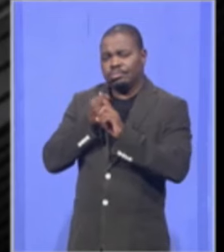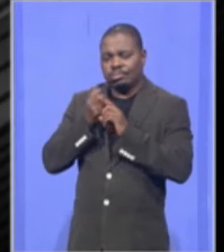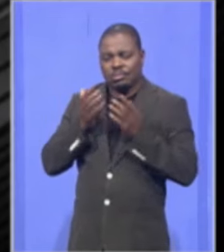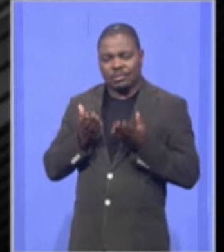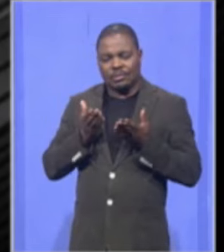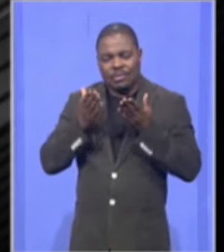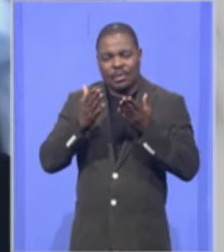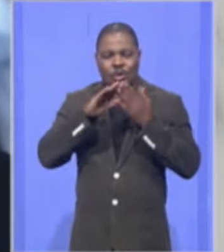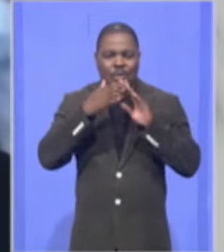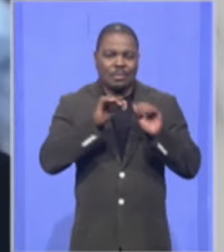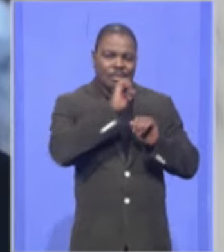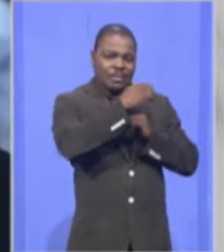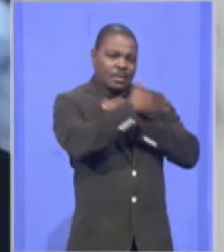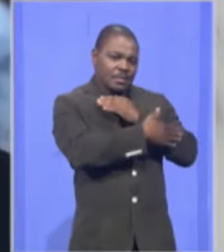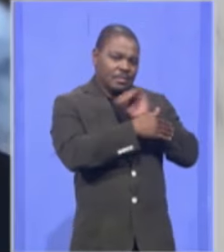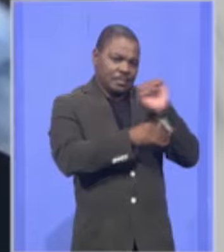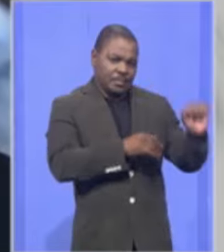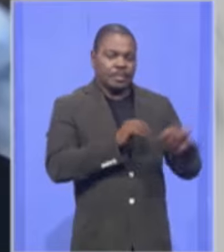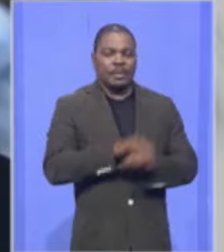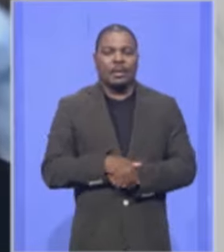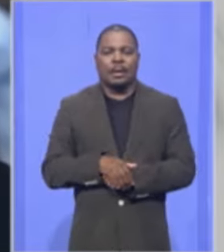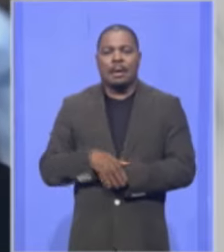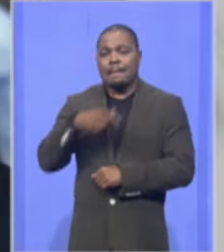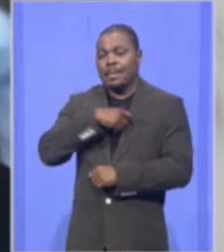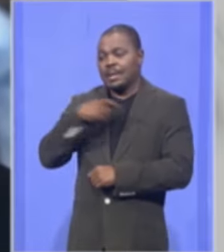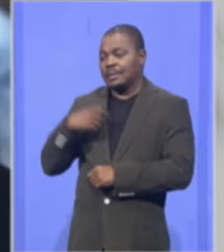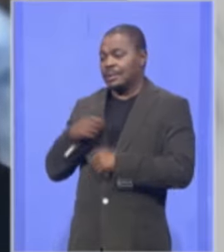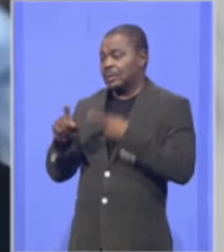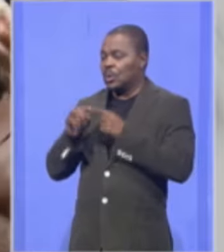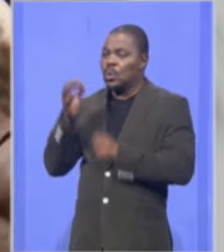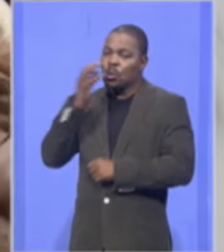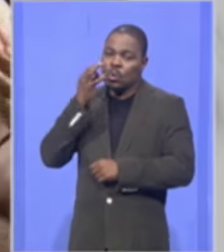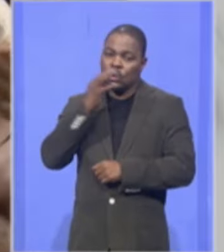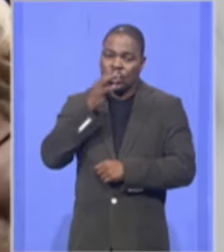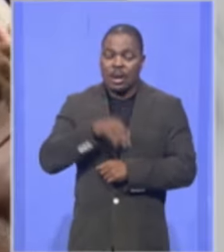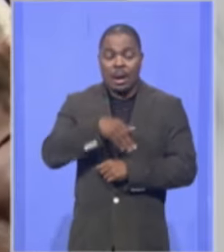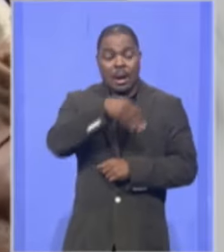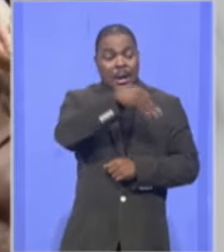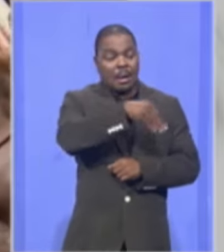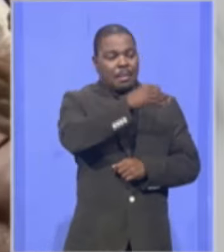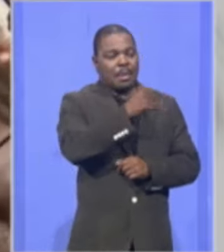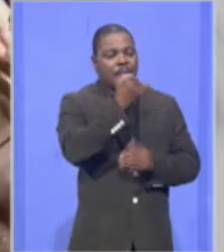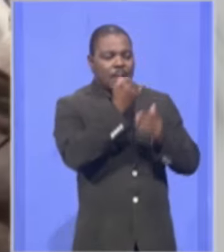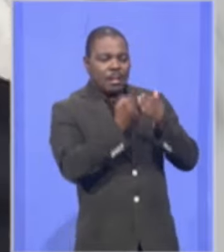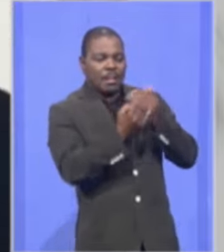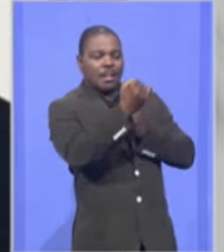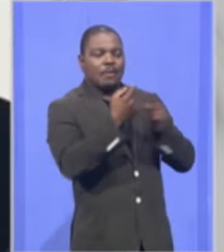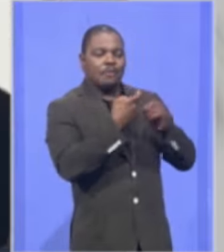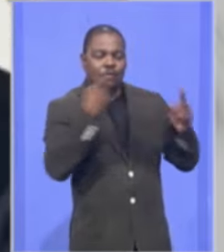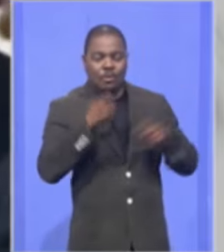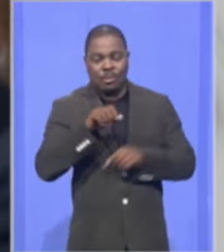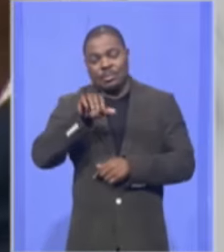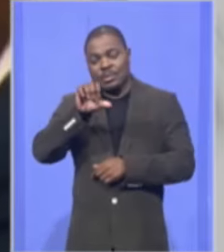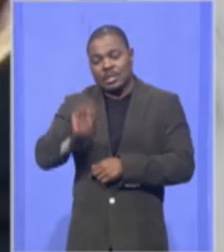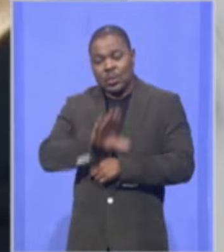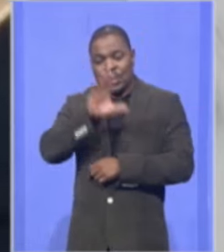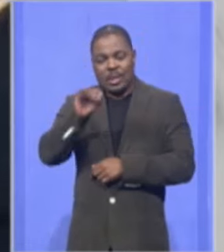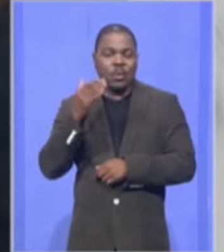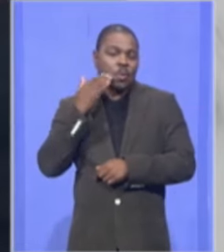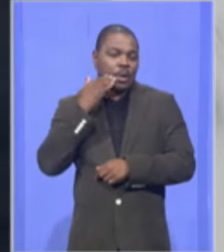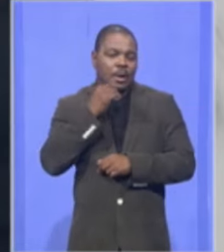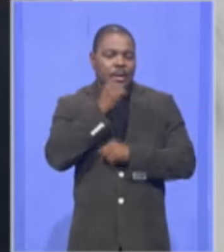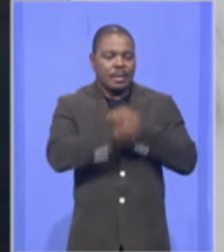his nation. Mopresidente o rile boipuso jwa Namibia go tswa go Afrika Borwa ka 1990